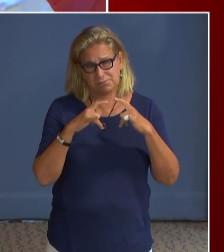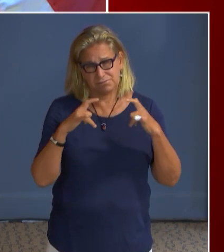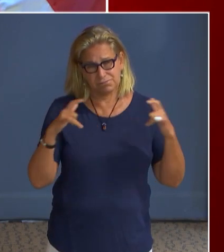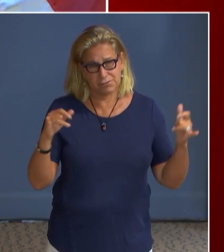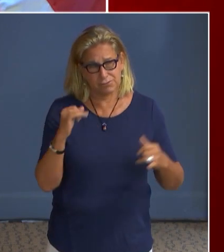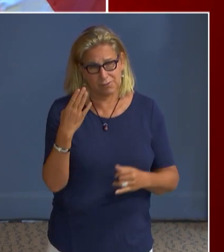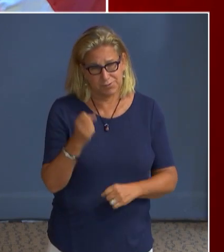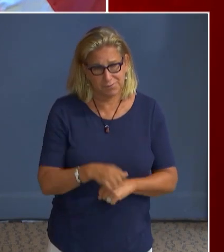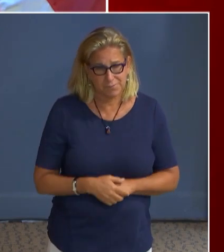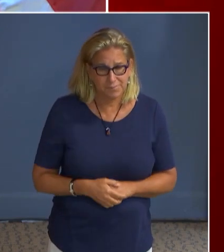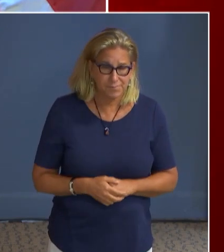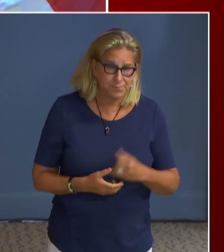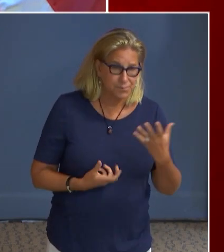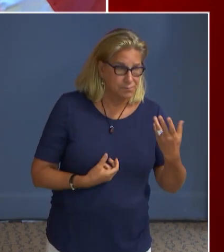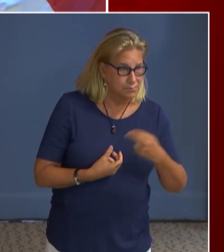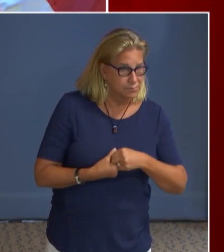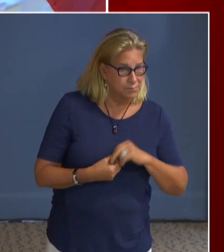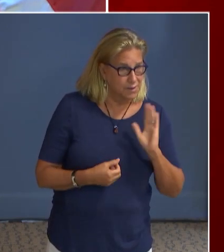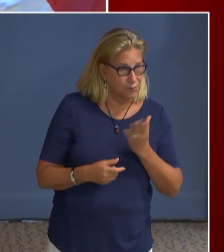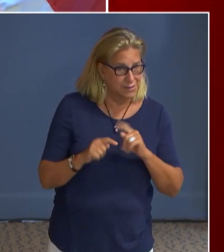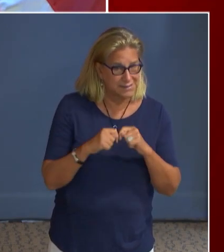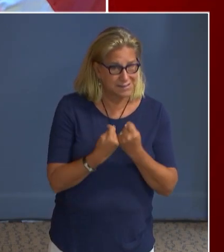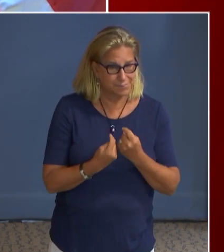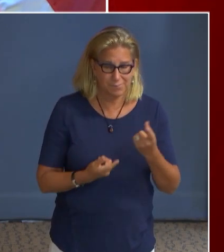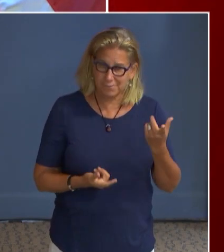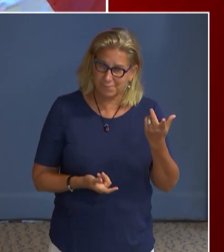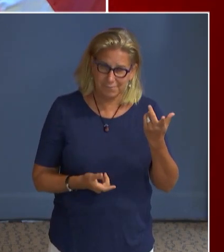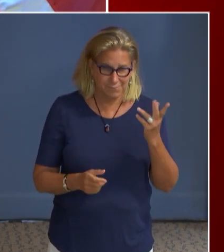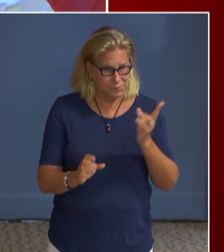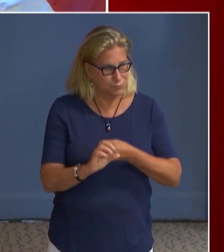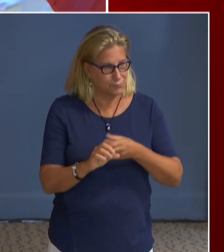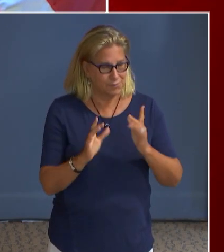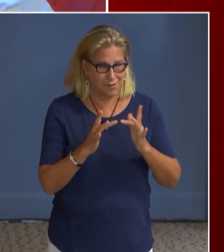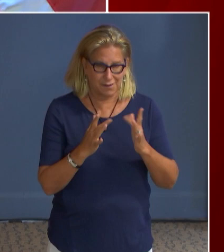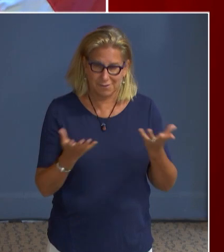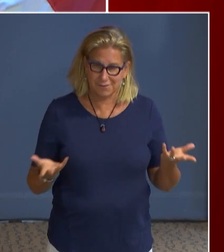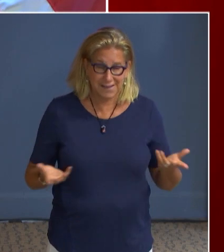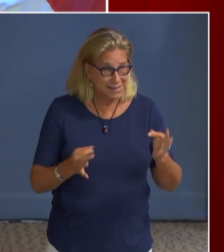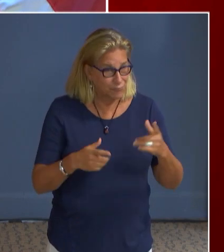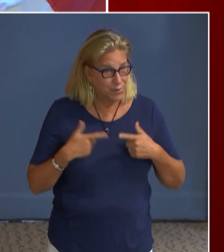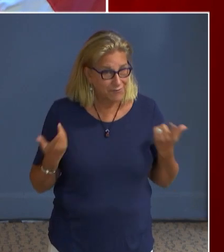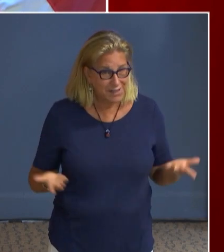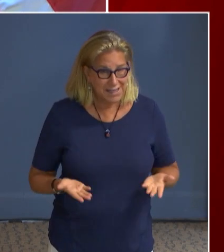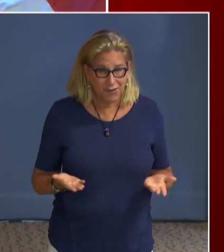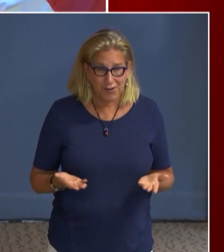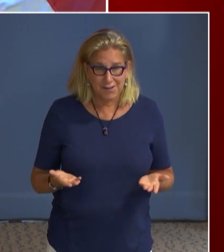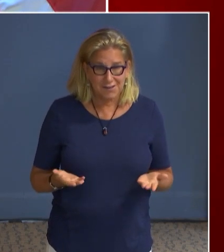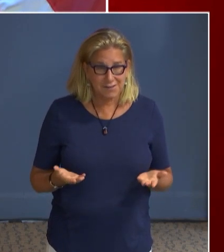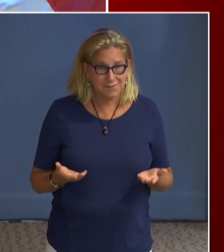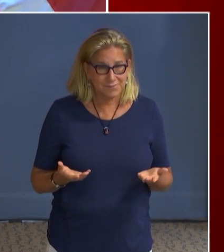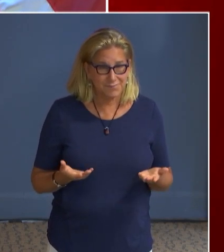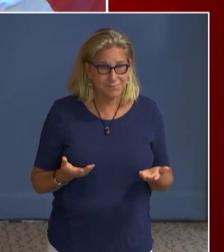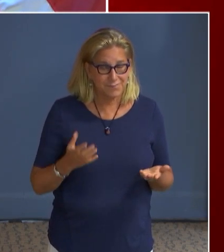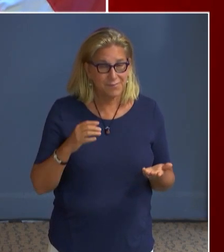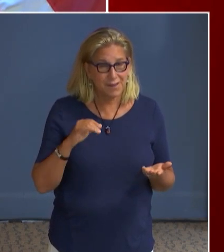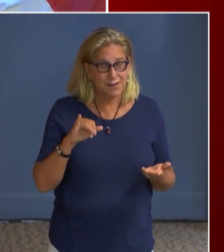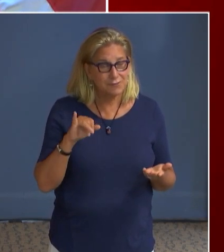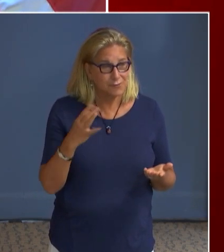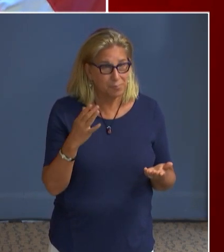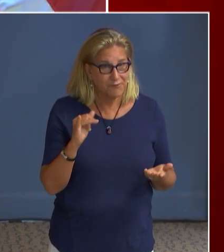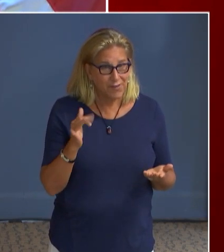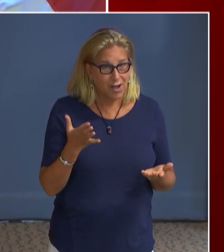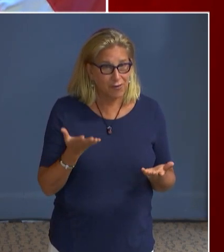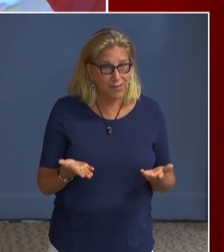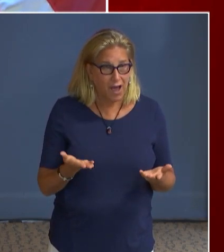residents, veterans, and foster care recipients, because you actually get preference over everybody else if you choose to